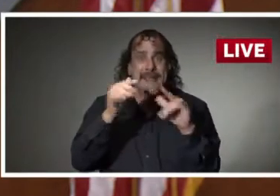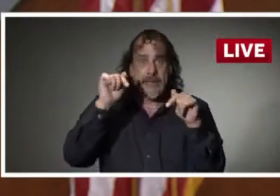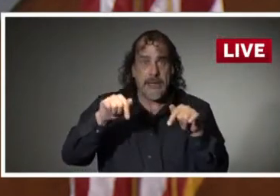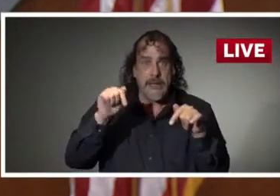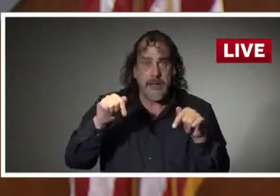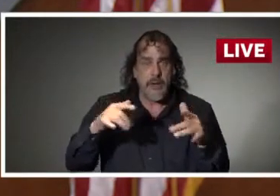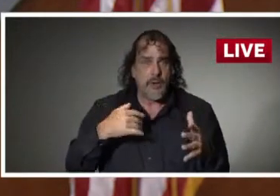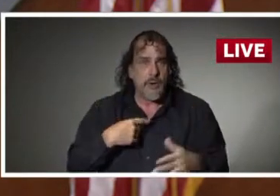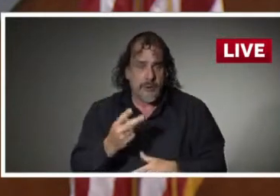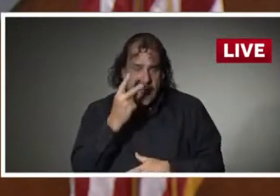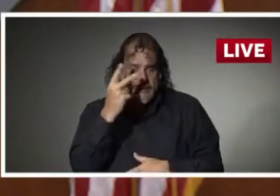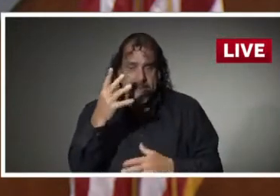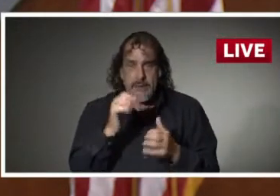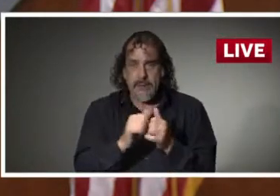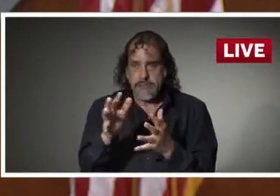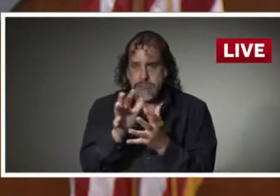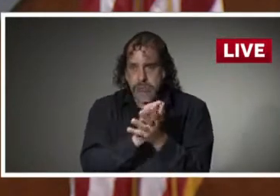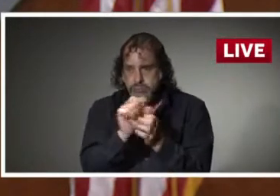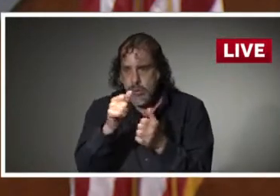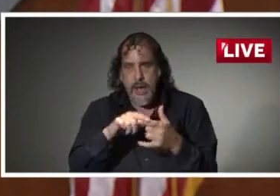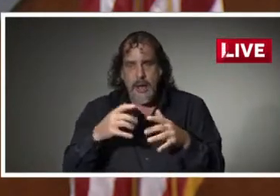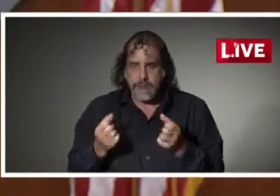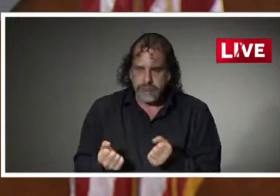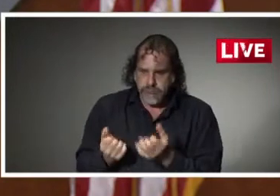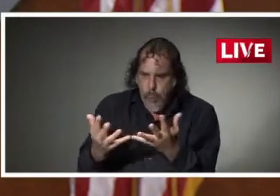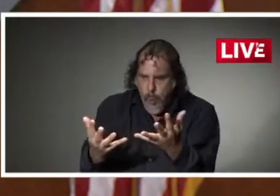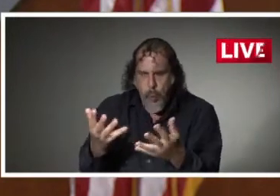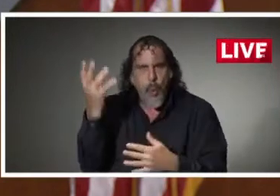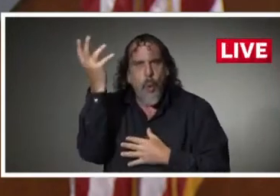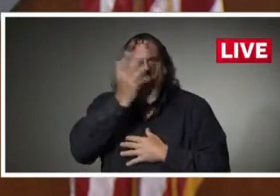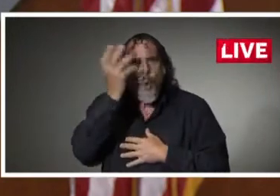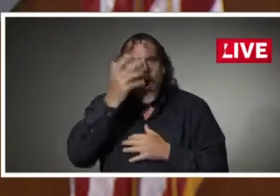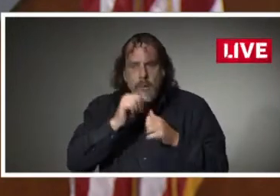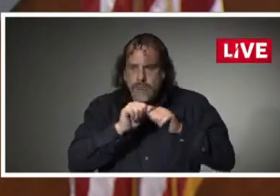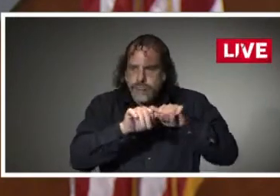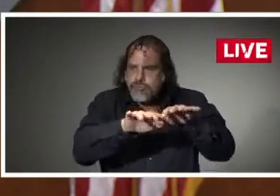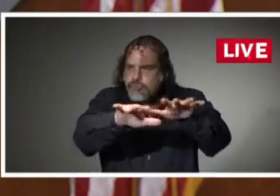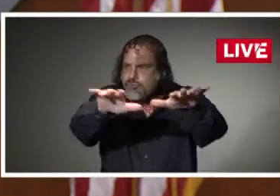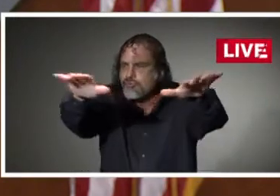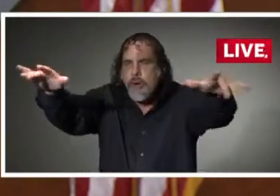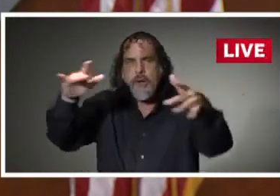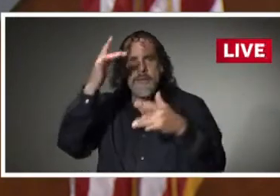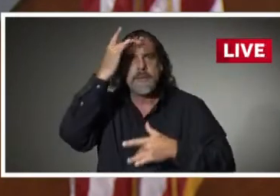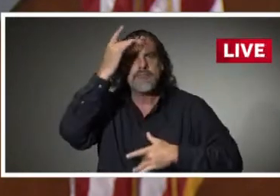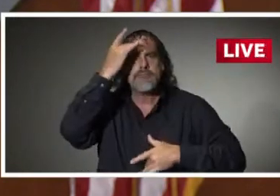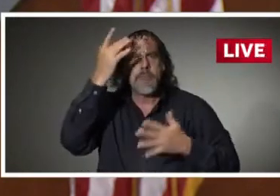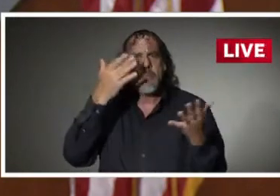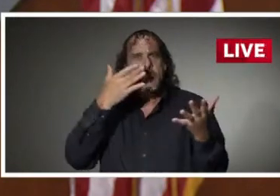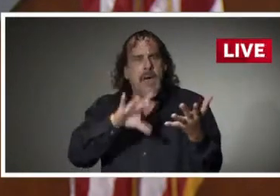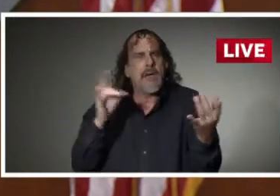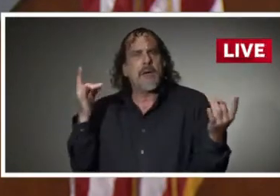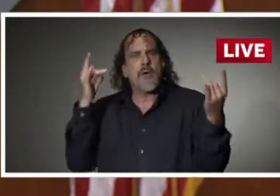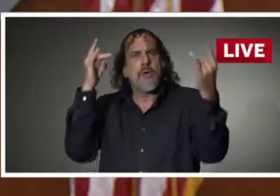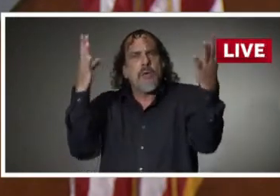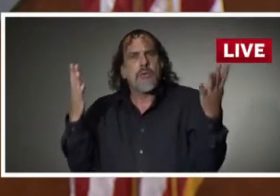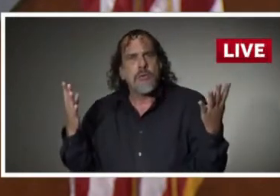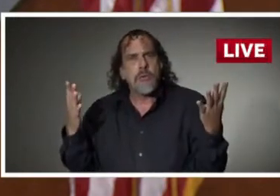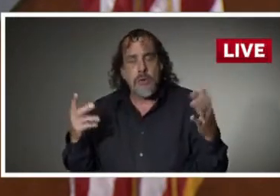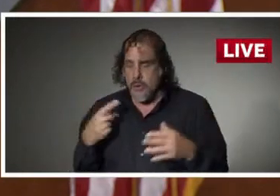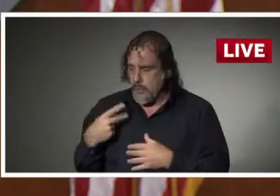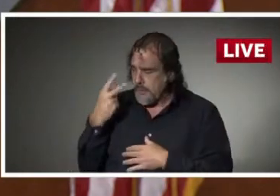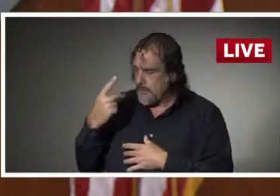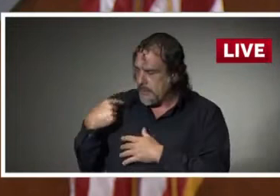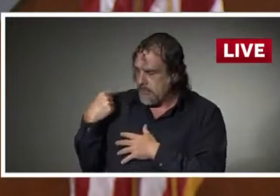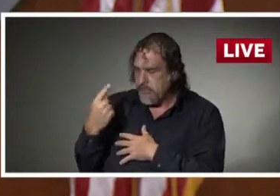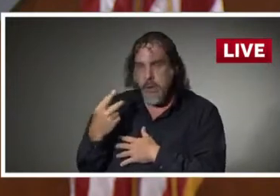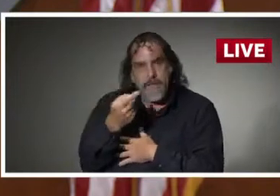seen the devastation that can be caused by the spread of this virus. We have seen over the last